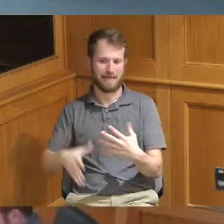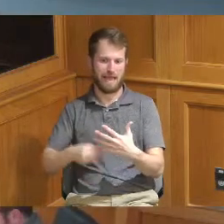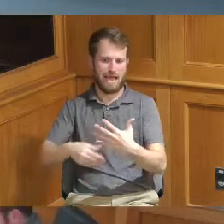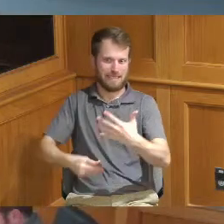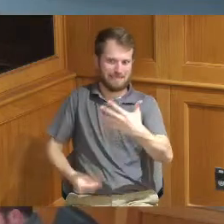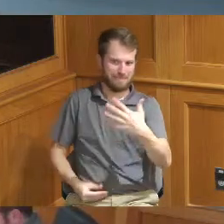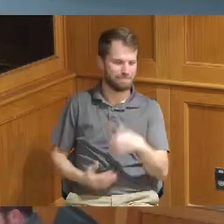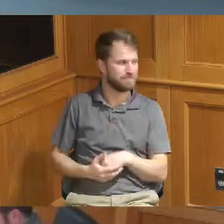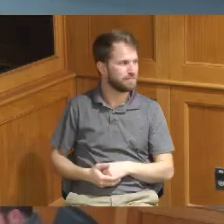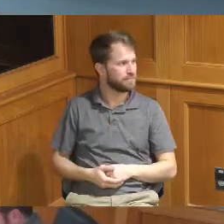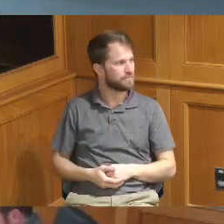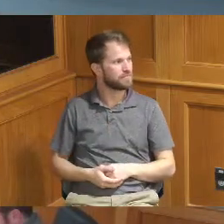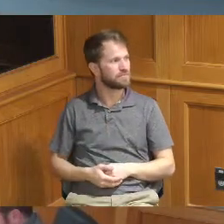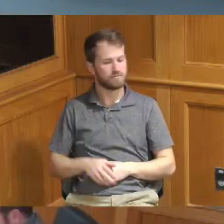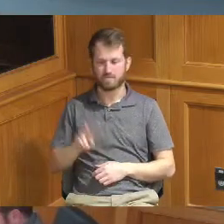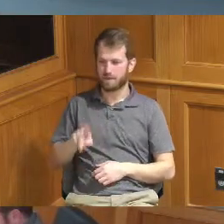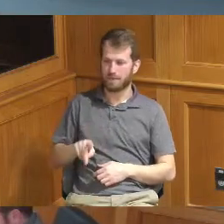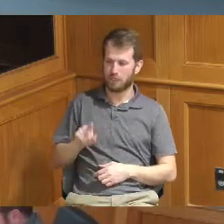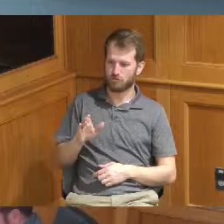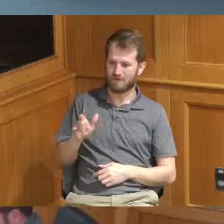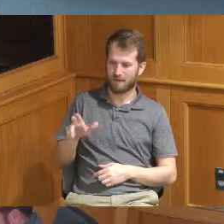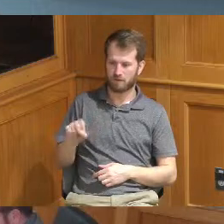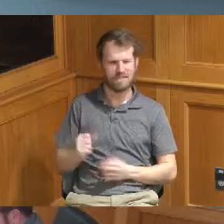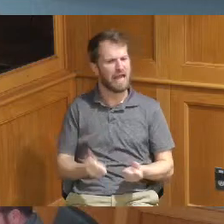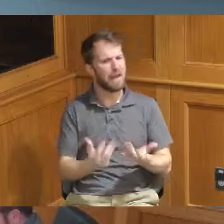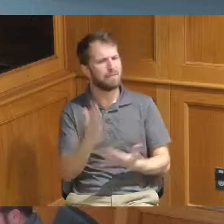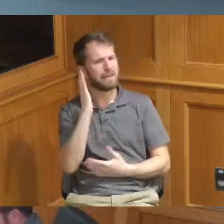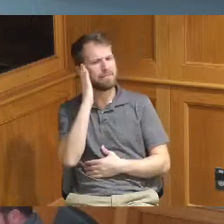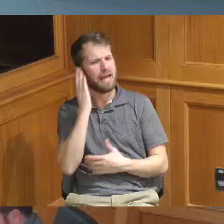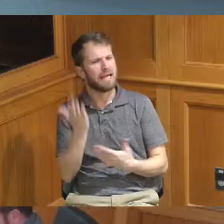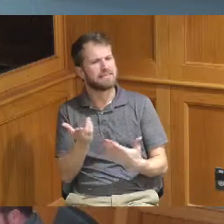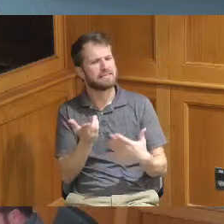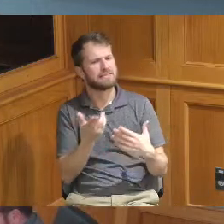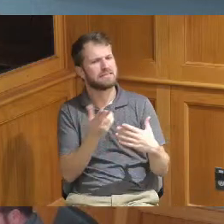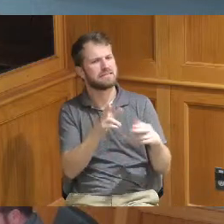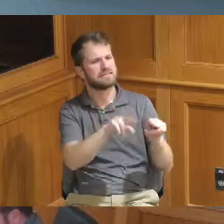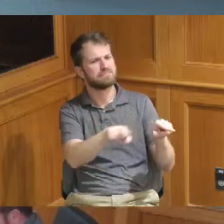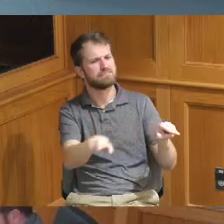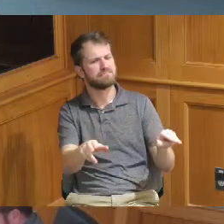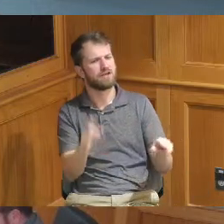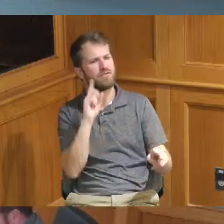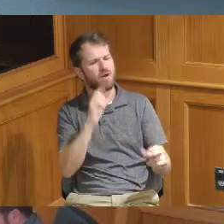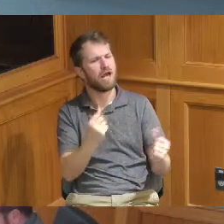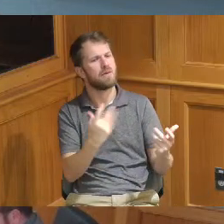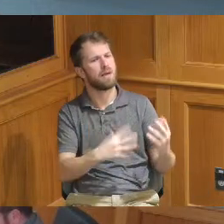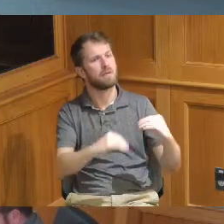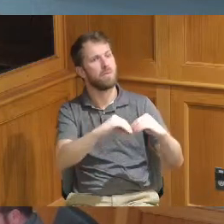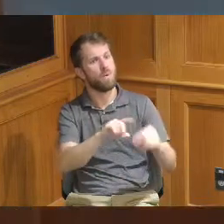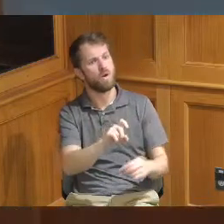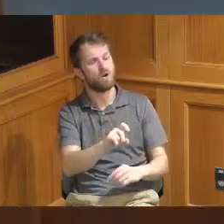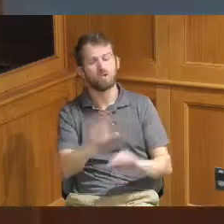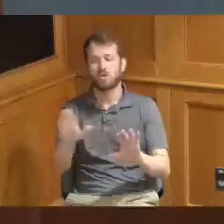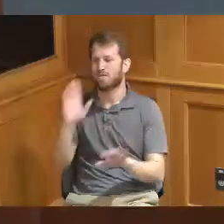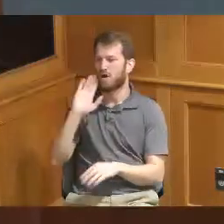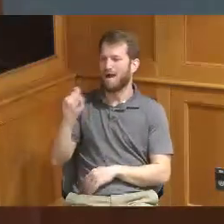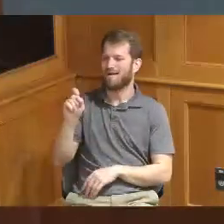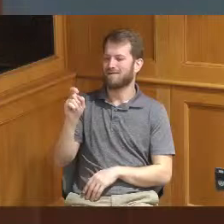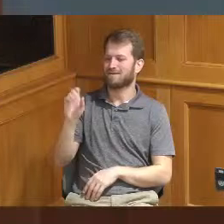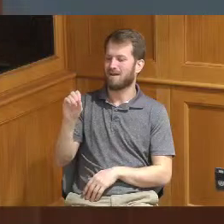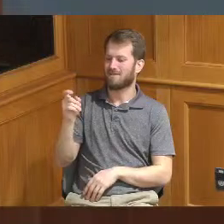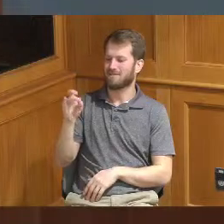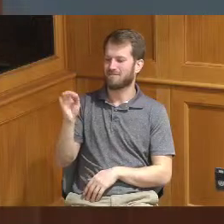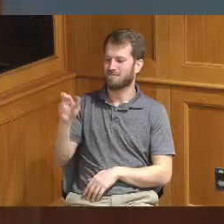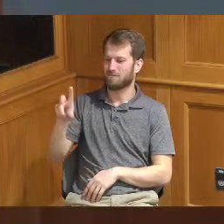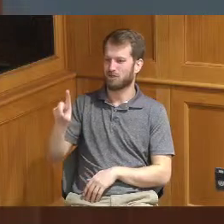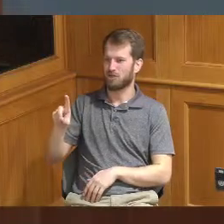Driehaus. Yeah, I don't know if you said it. How many beds are you going to, this will help you provide for how many more beds? So in order to be an Oxford House, there has to be a